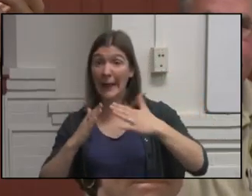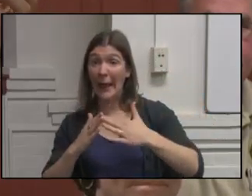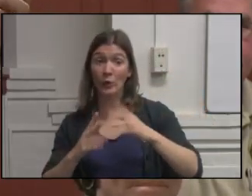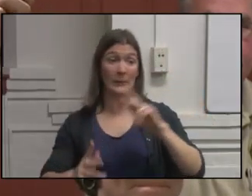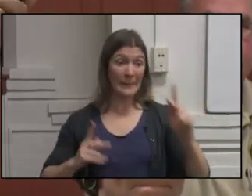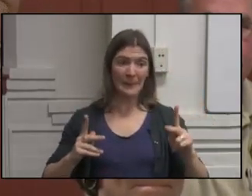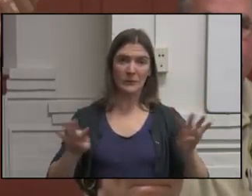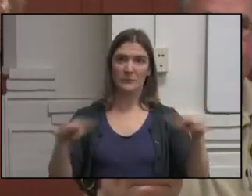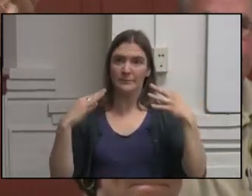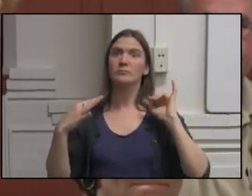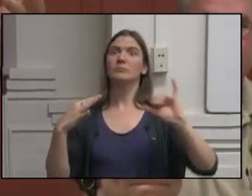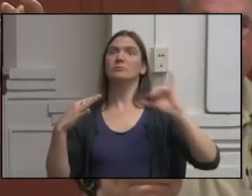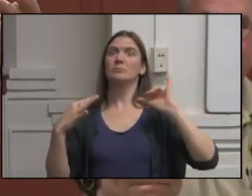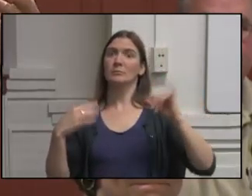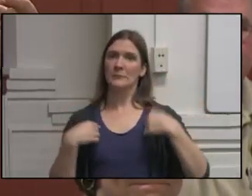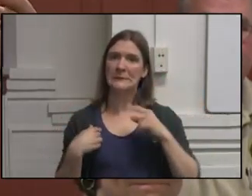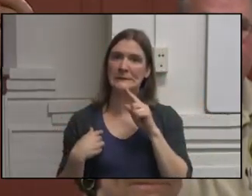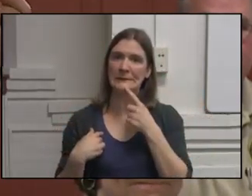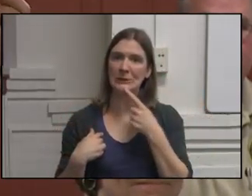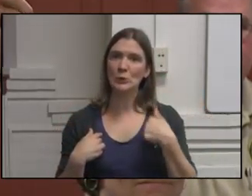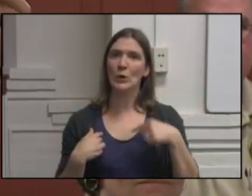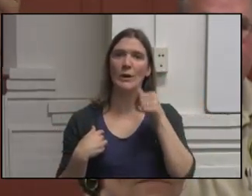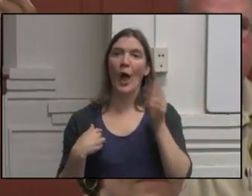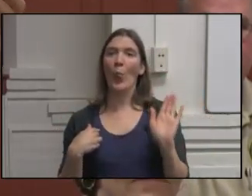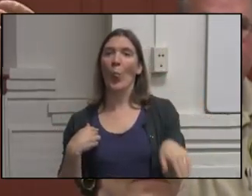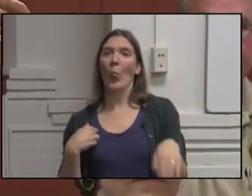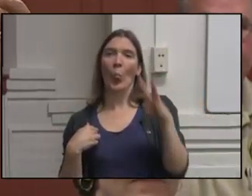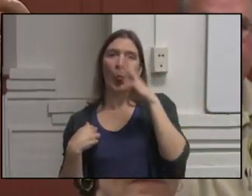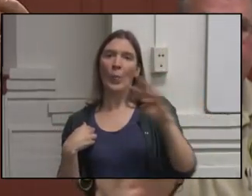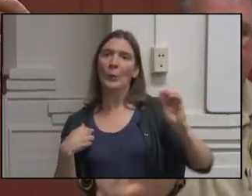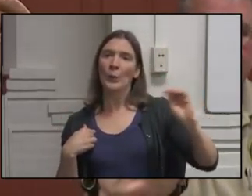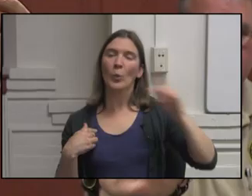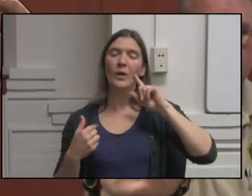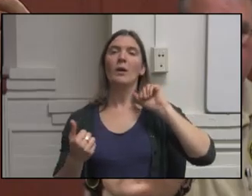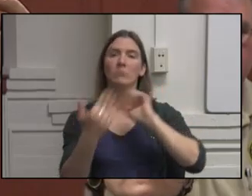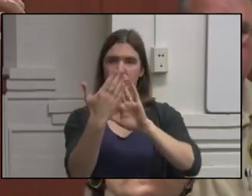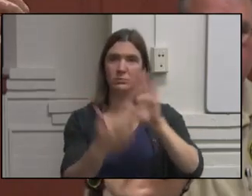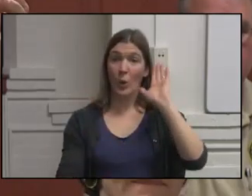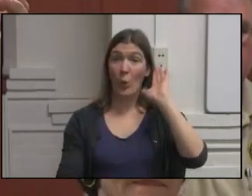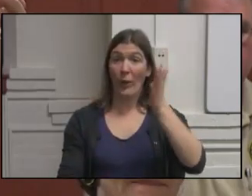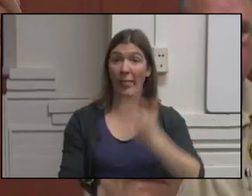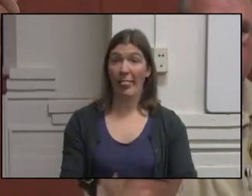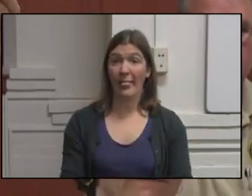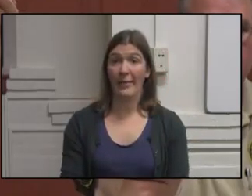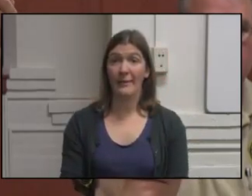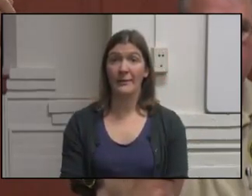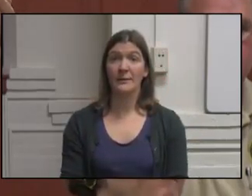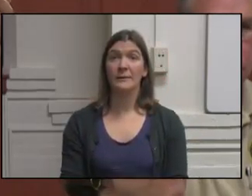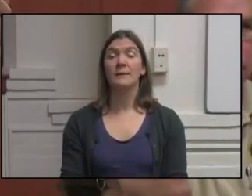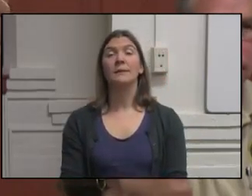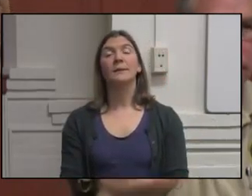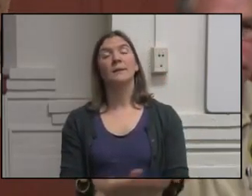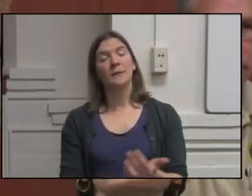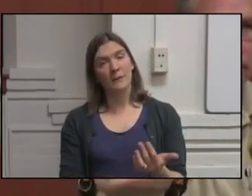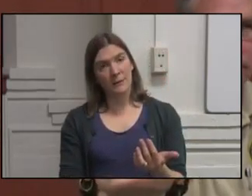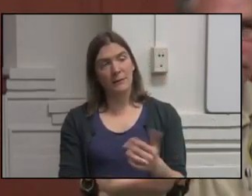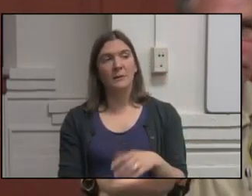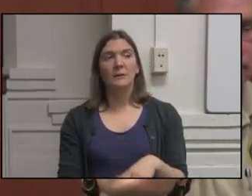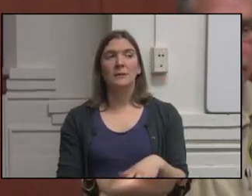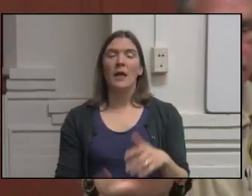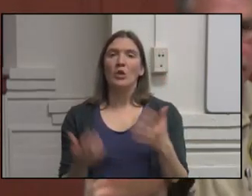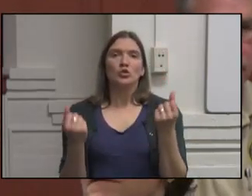citizenry take this extremely seriously and that we actually have to start dealing with this. There are a number of issues. There are a lot